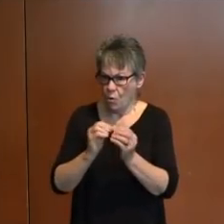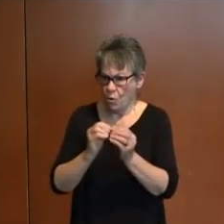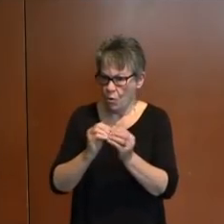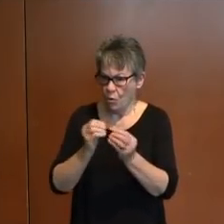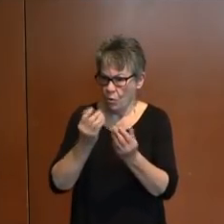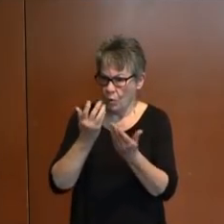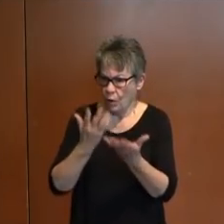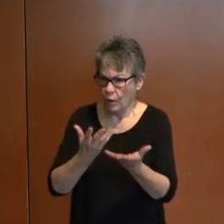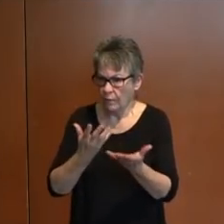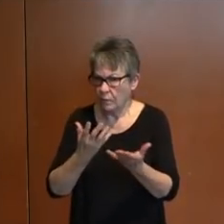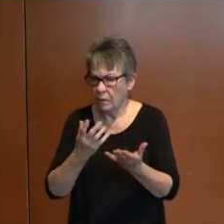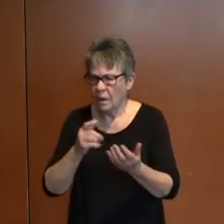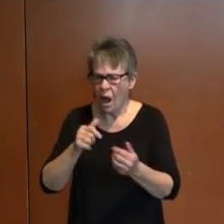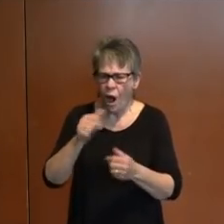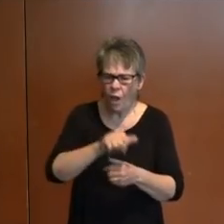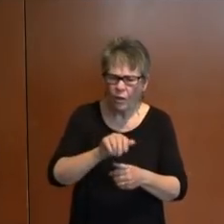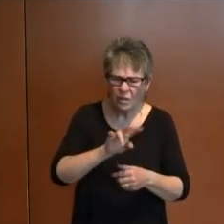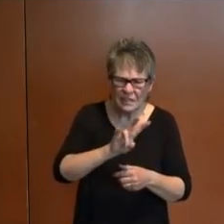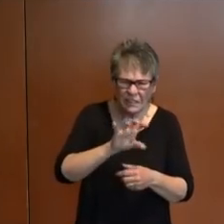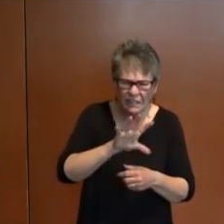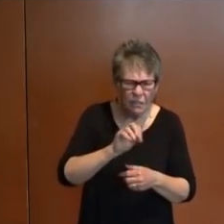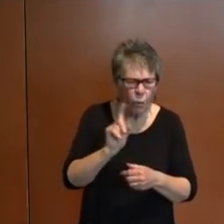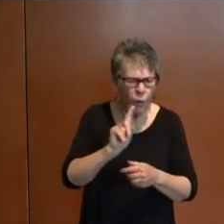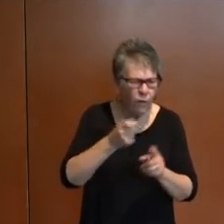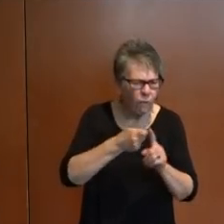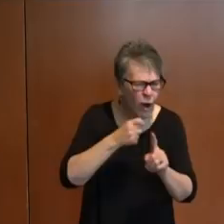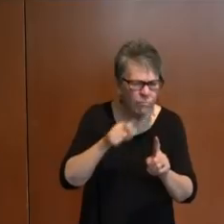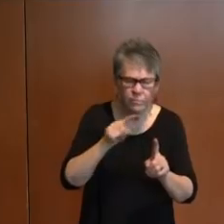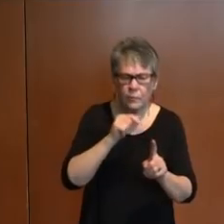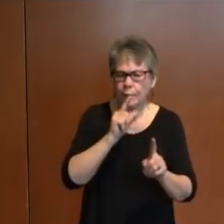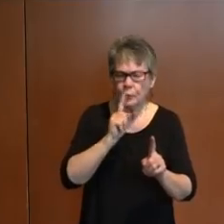county amounts will change.